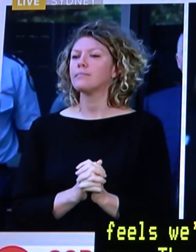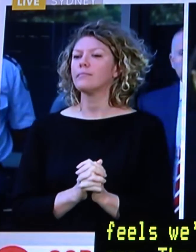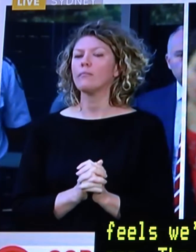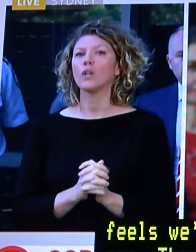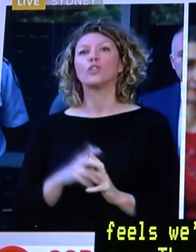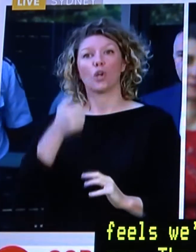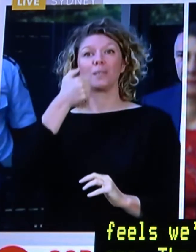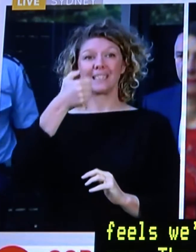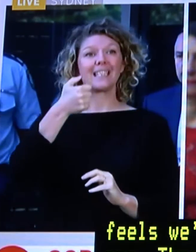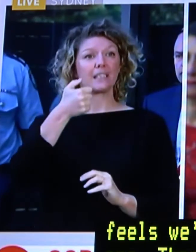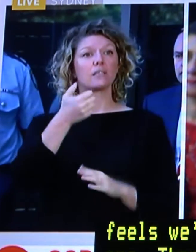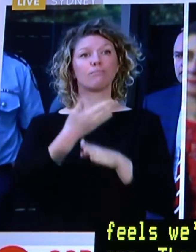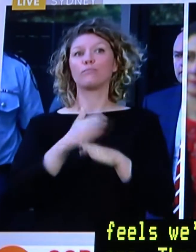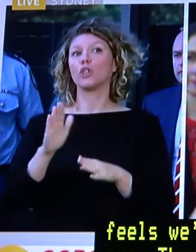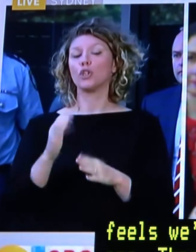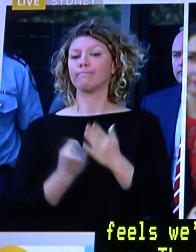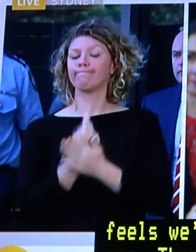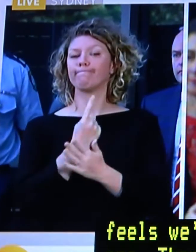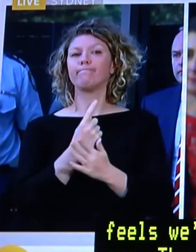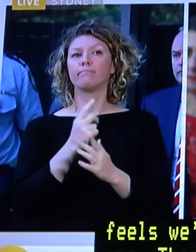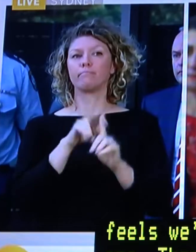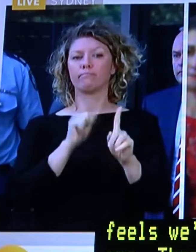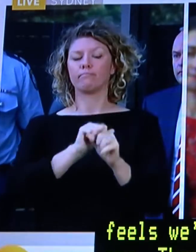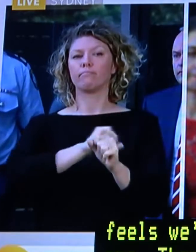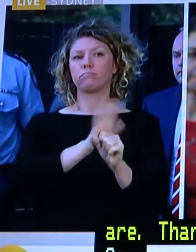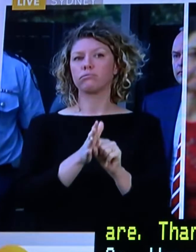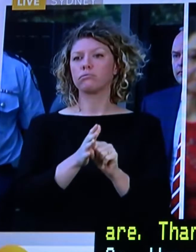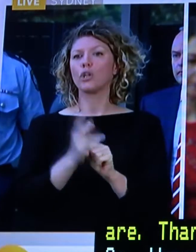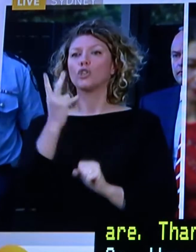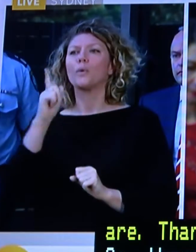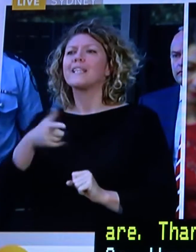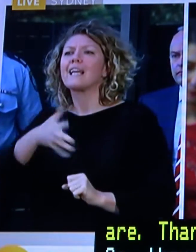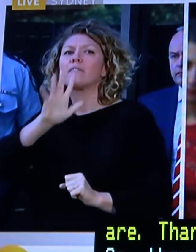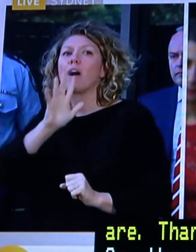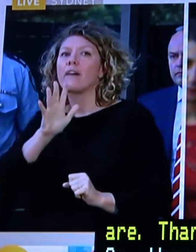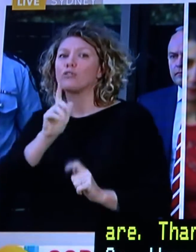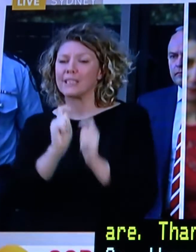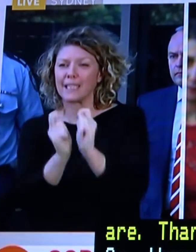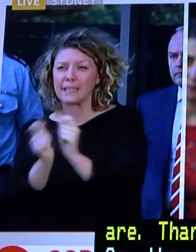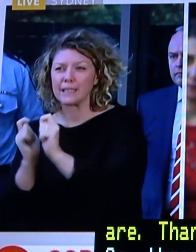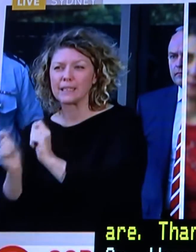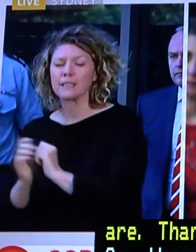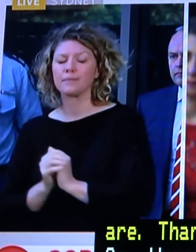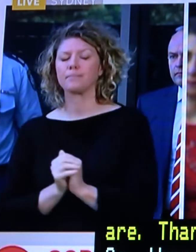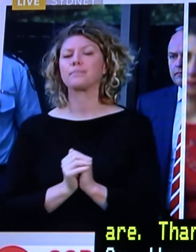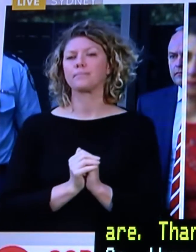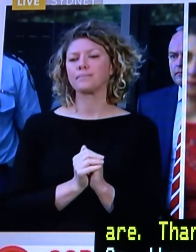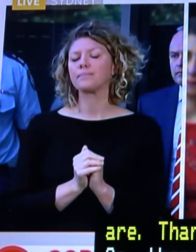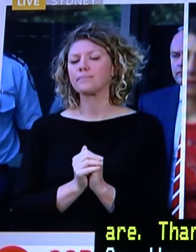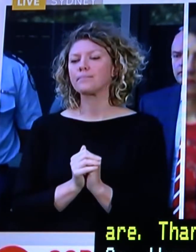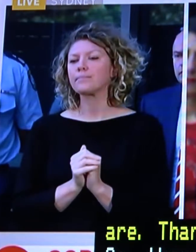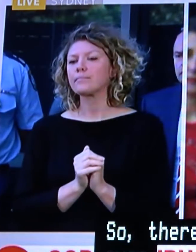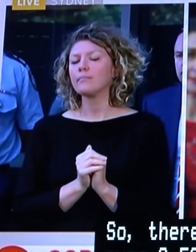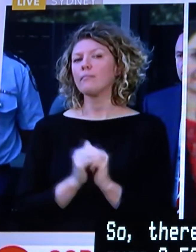So there were 6 new cases from over 2,500 people tested in the 24 hours to 8 p.m. on the 20th